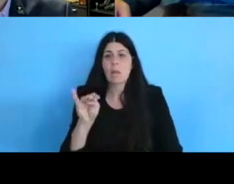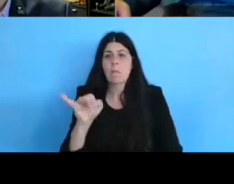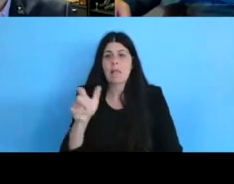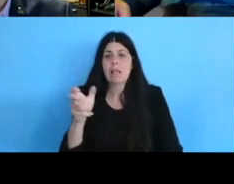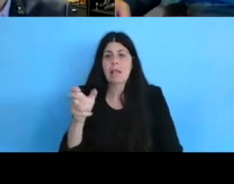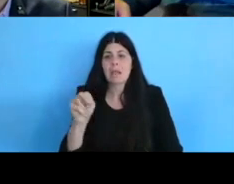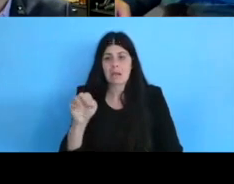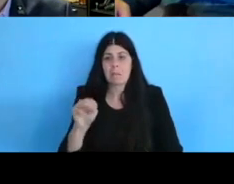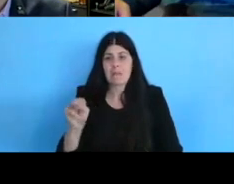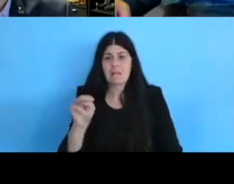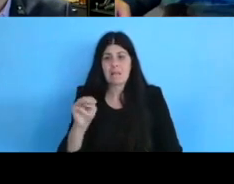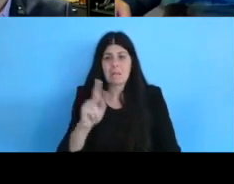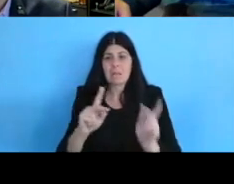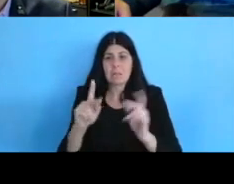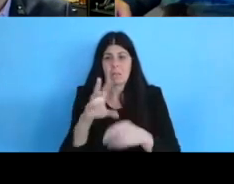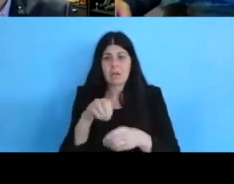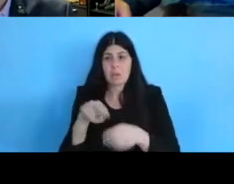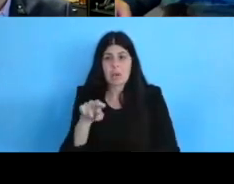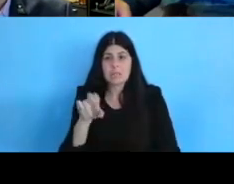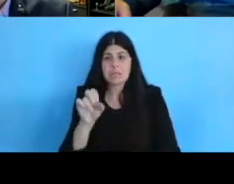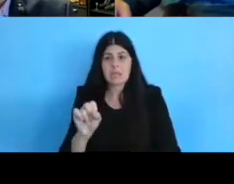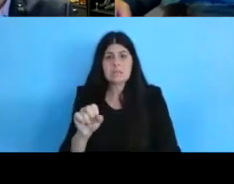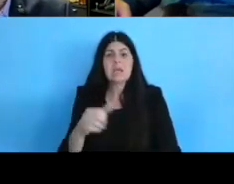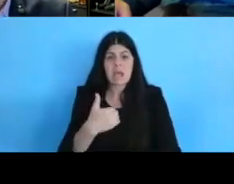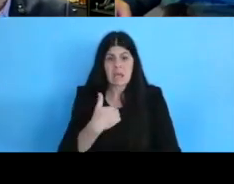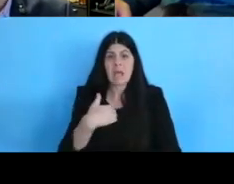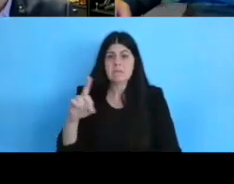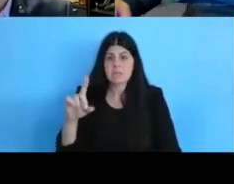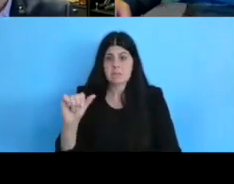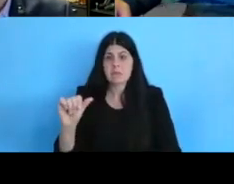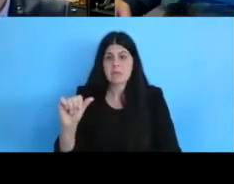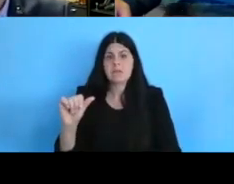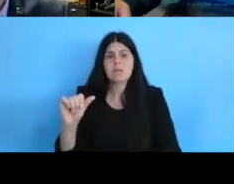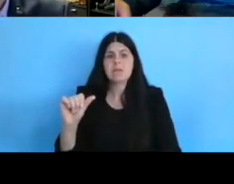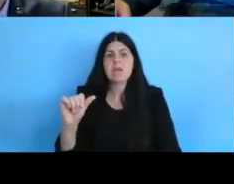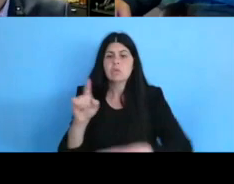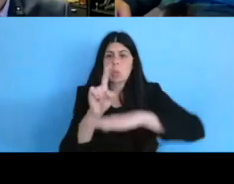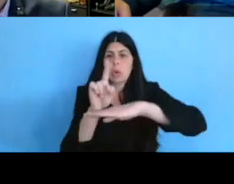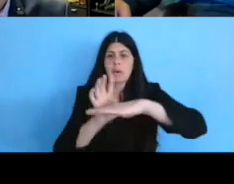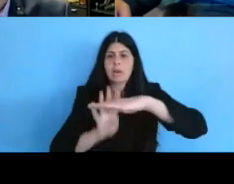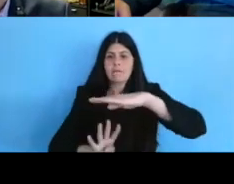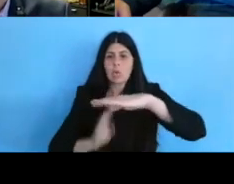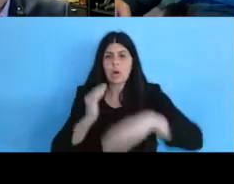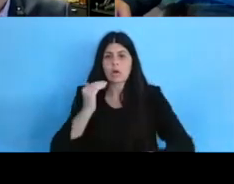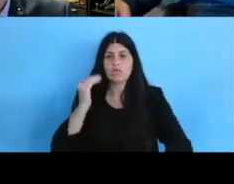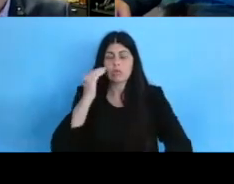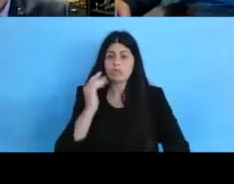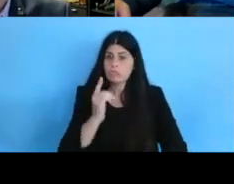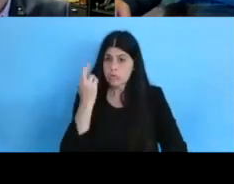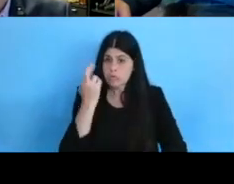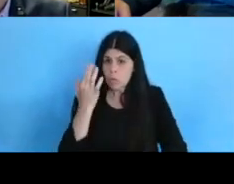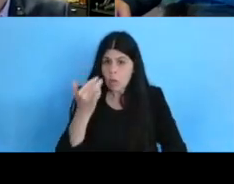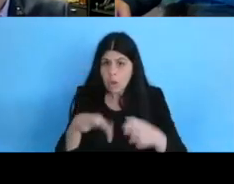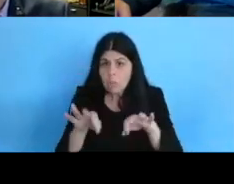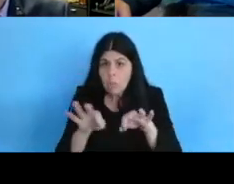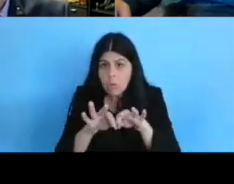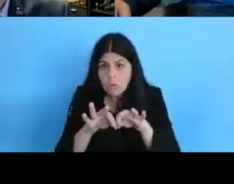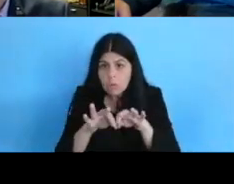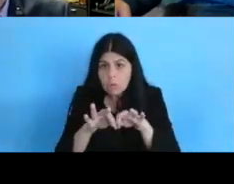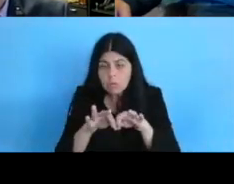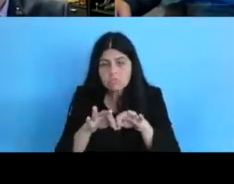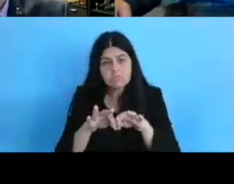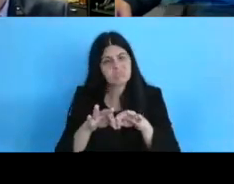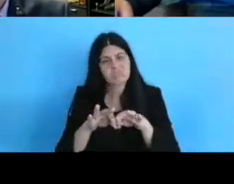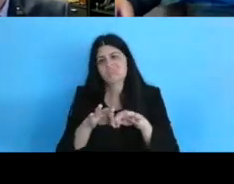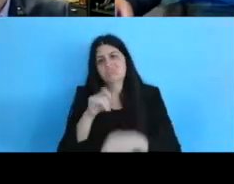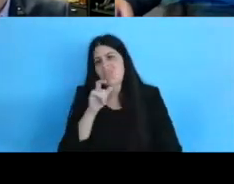United States who have a disability. That's 1 in 4 adults. And the reason that's important to know is that this is not a